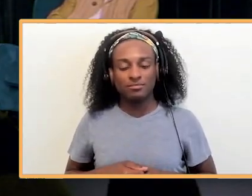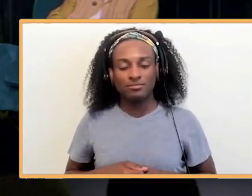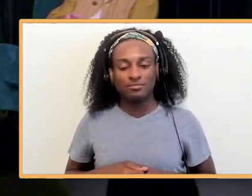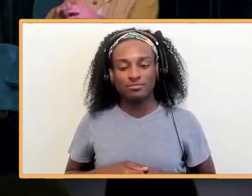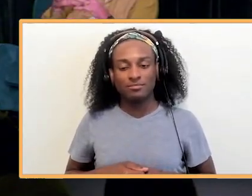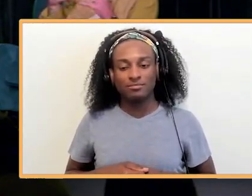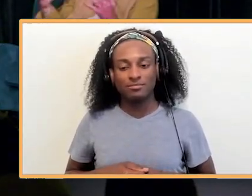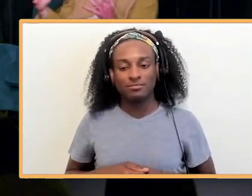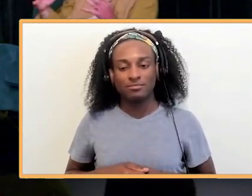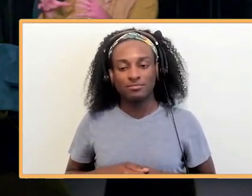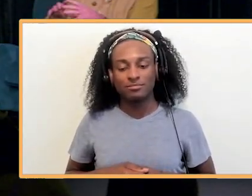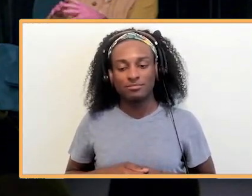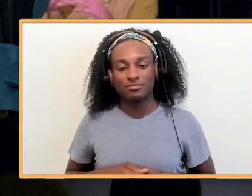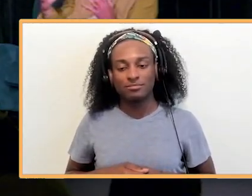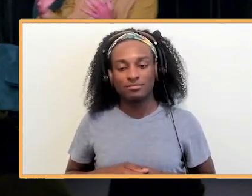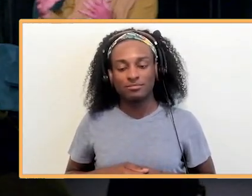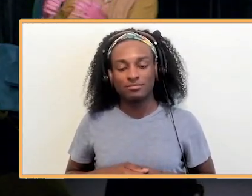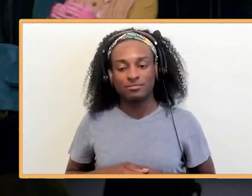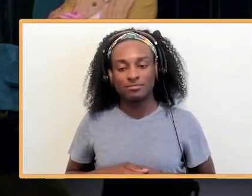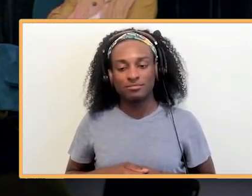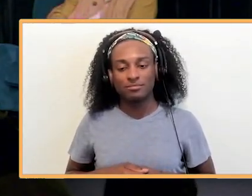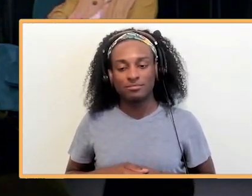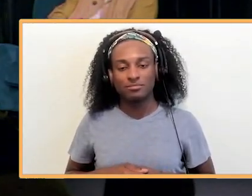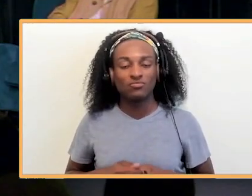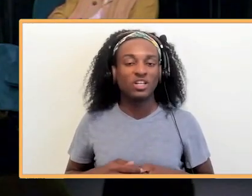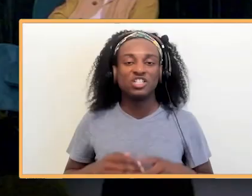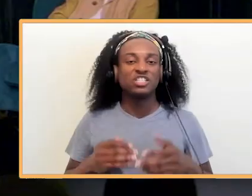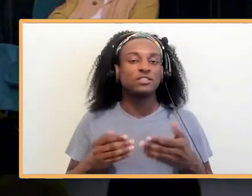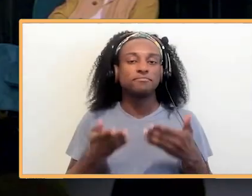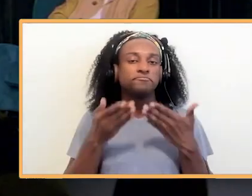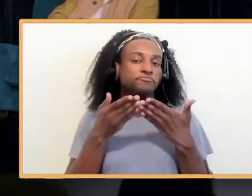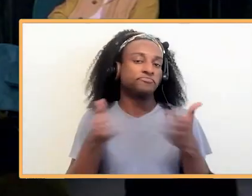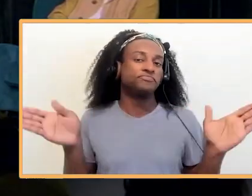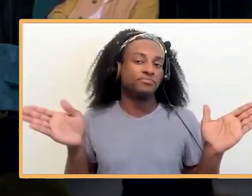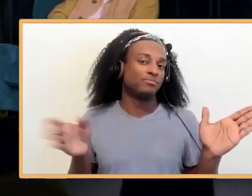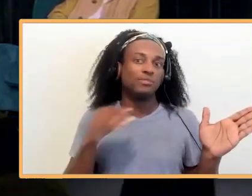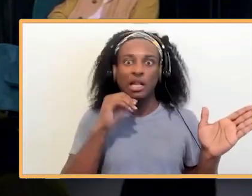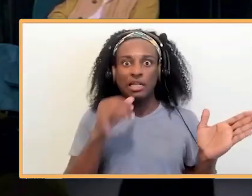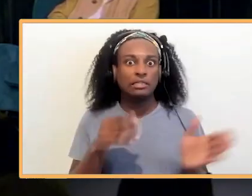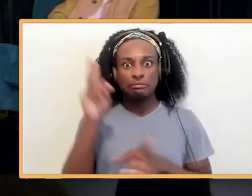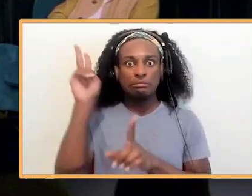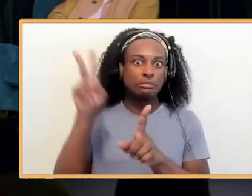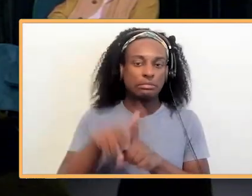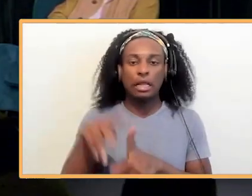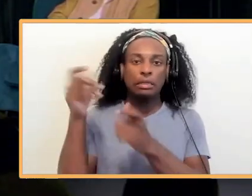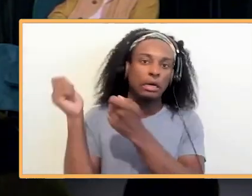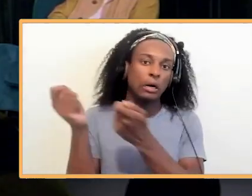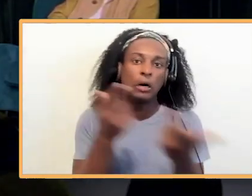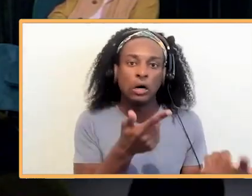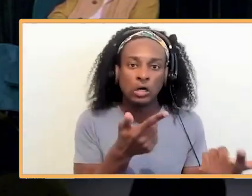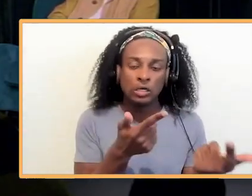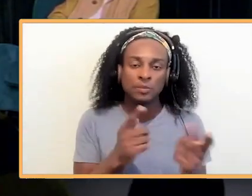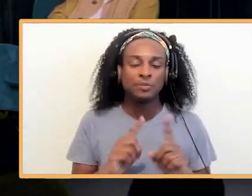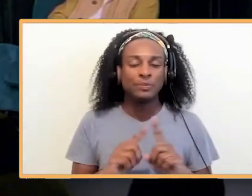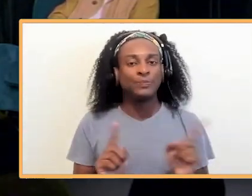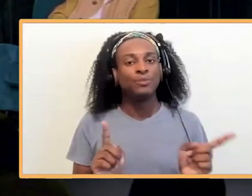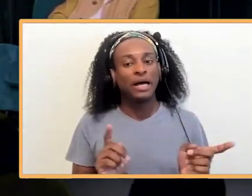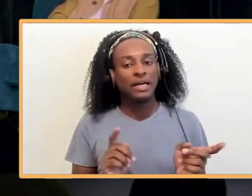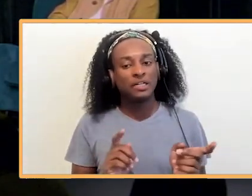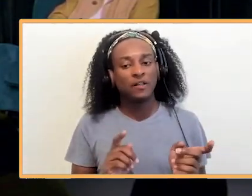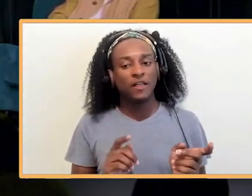the just speaking in generalities, this is not true across the board, that a